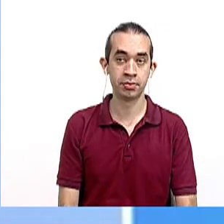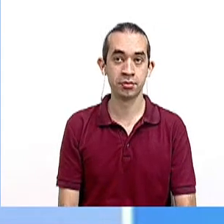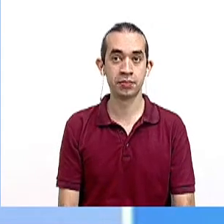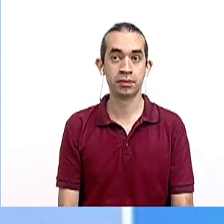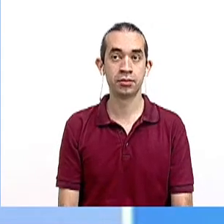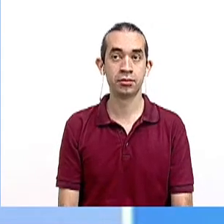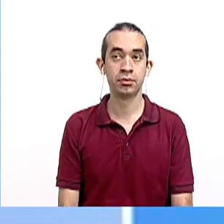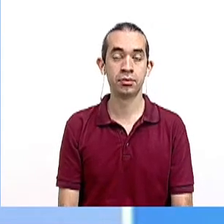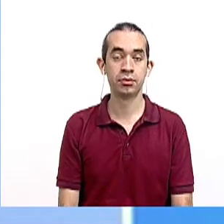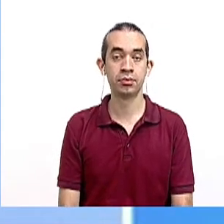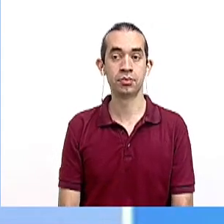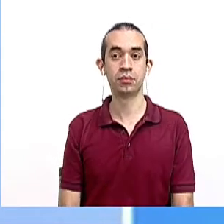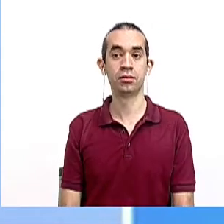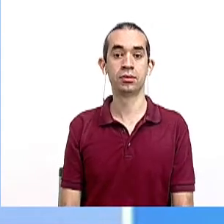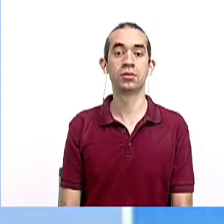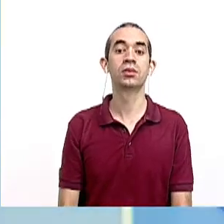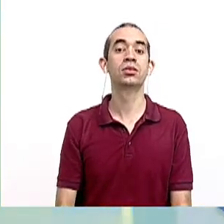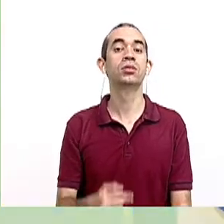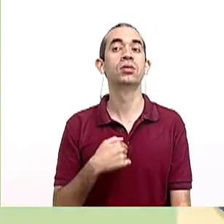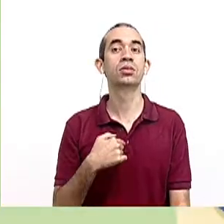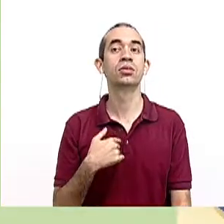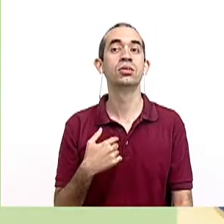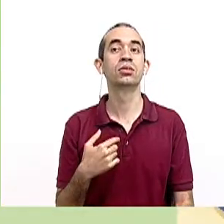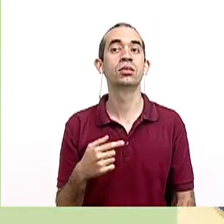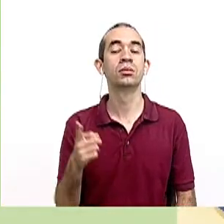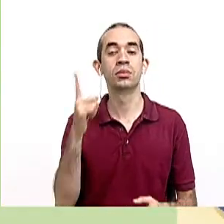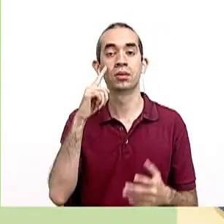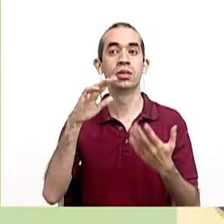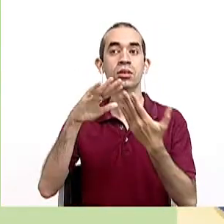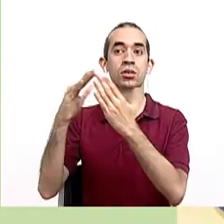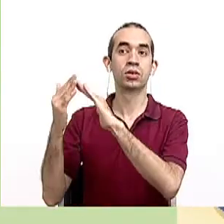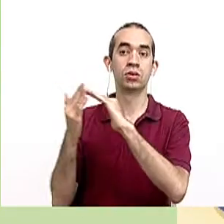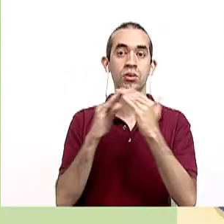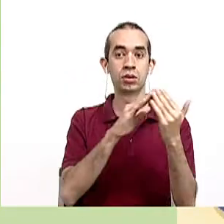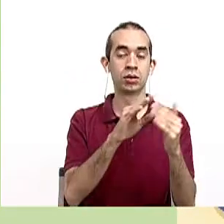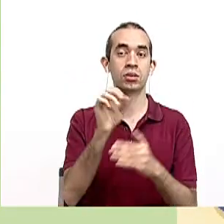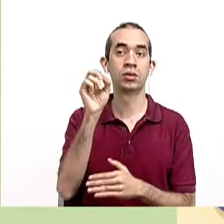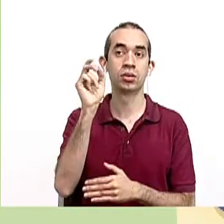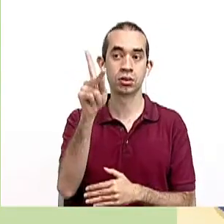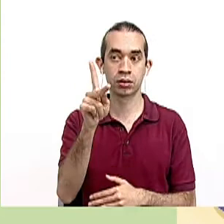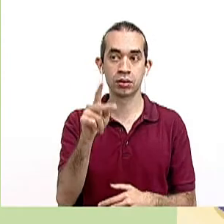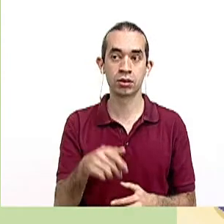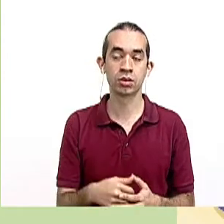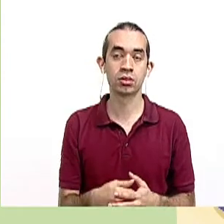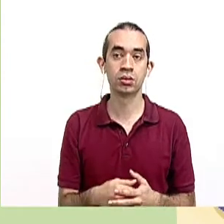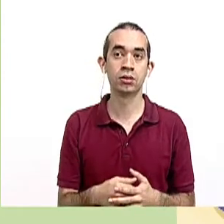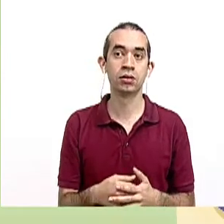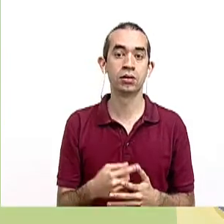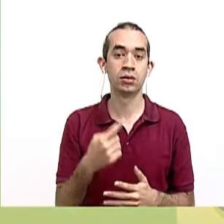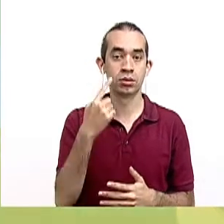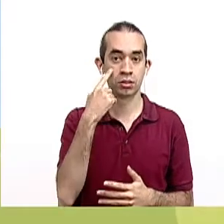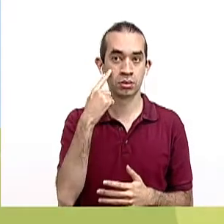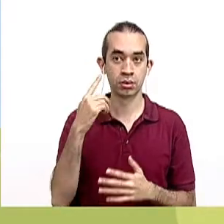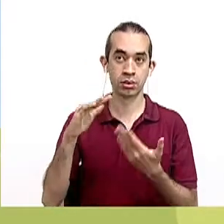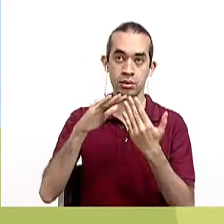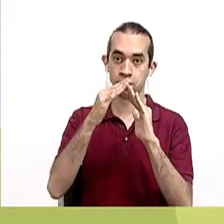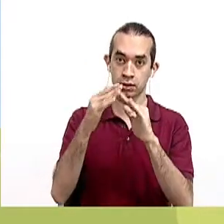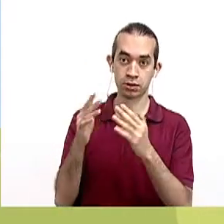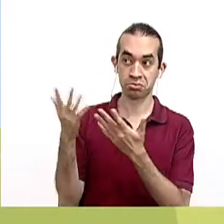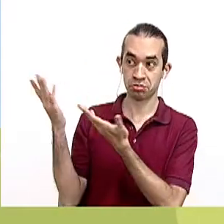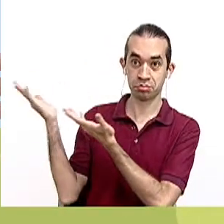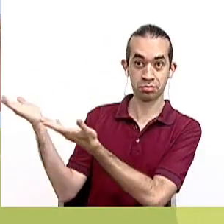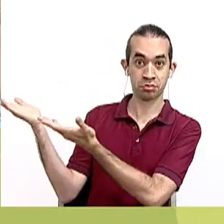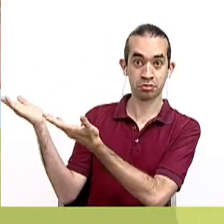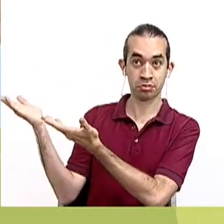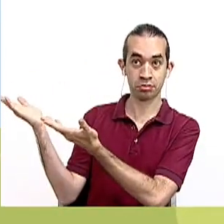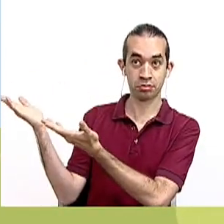I am in the middle of a town, okay? So, this is a town. Can you